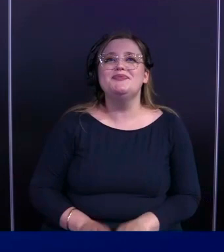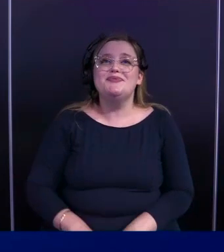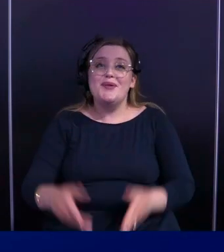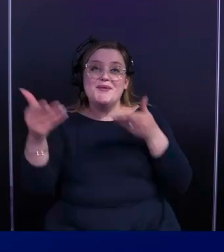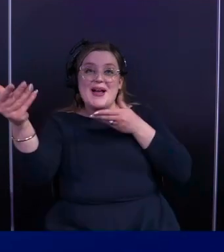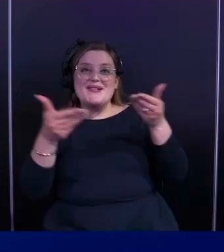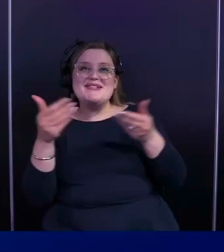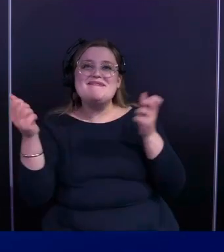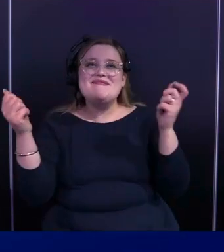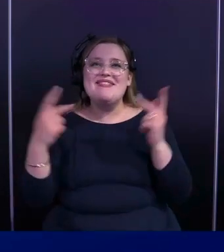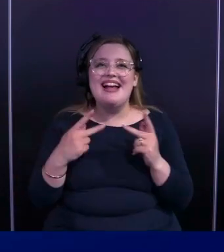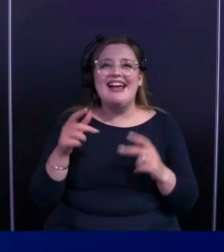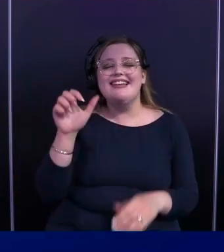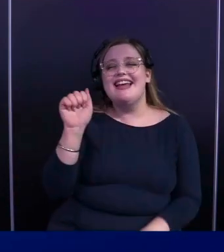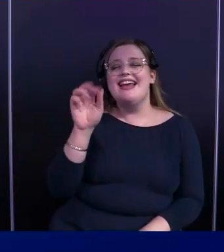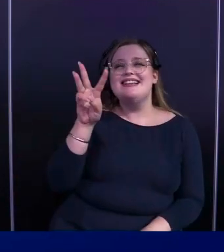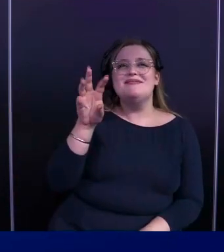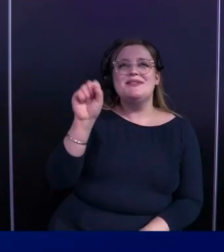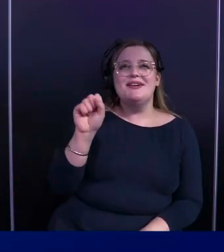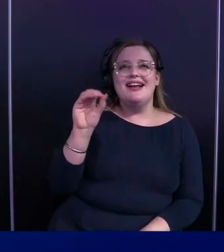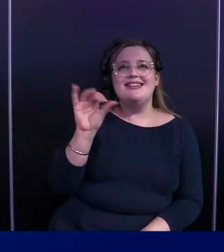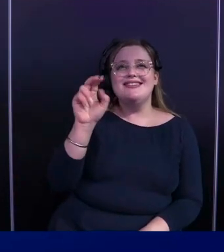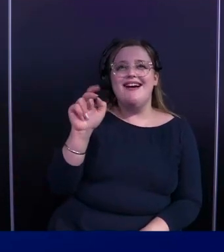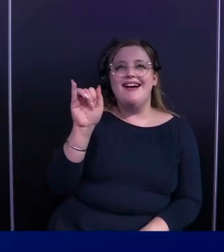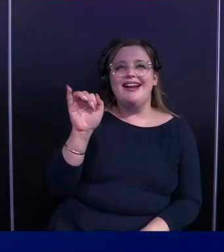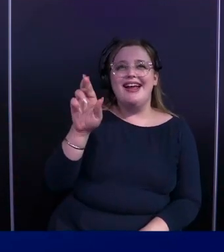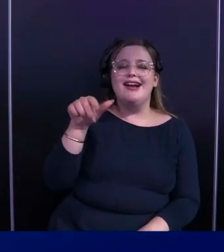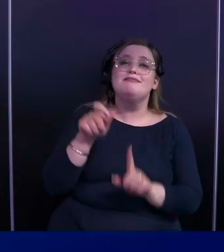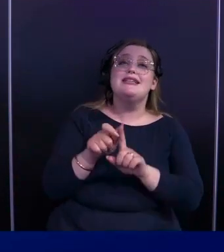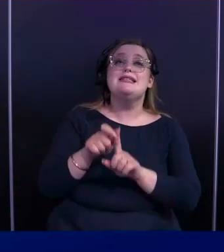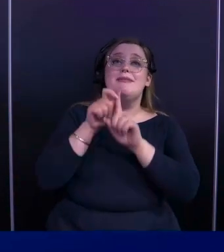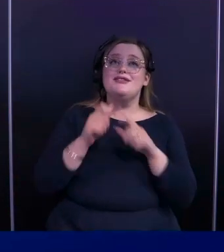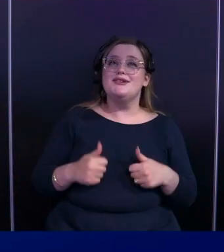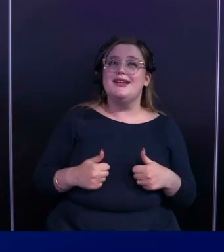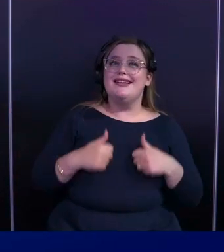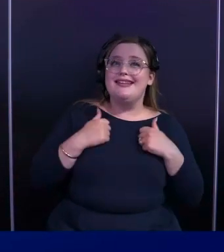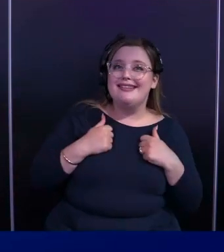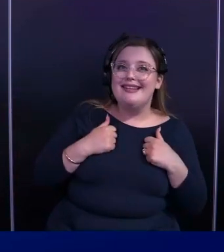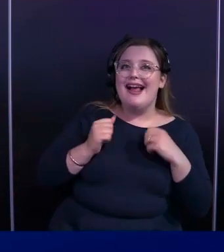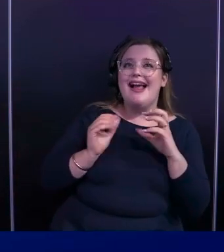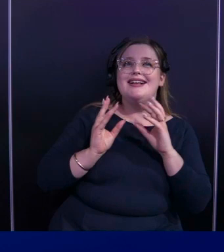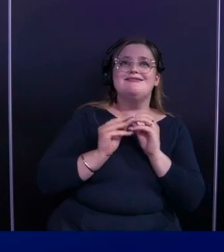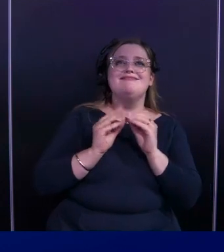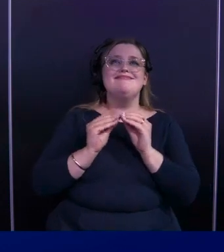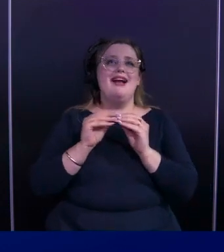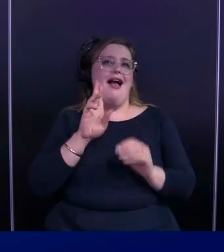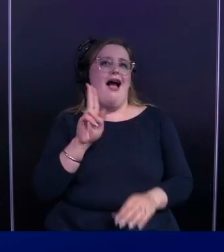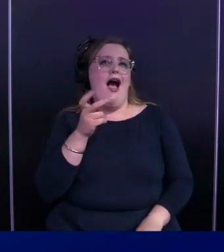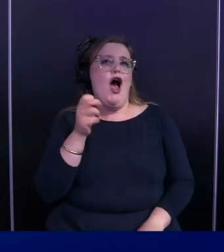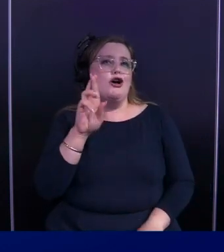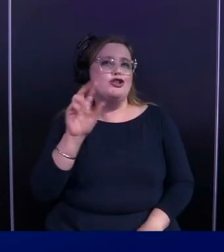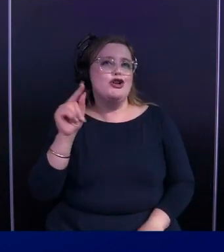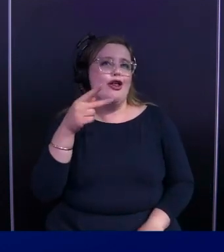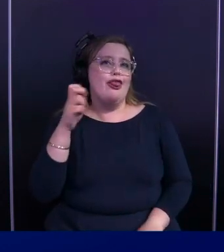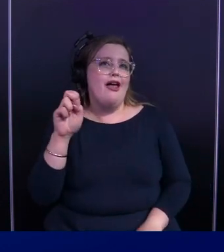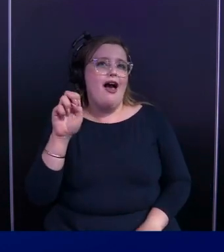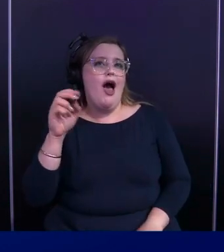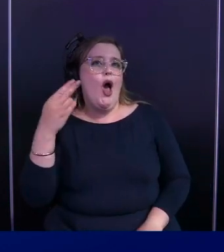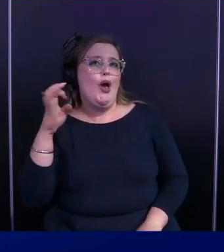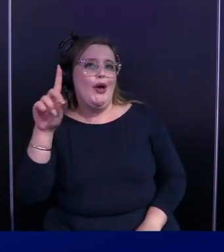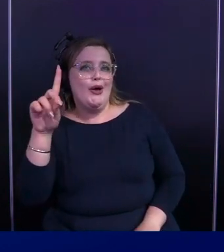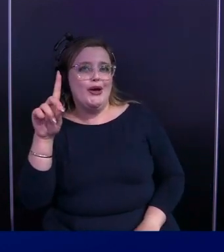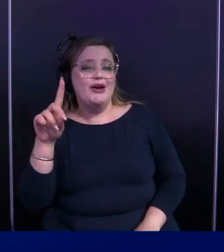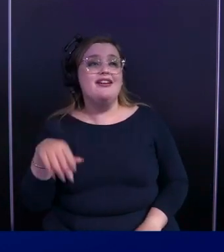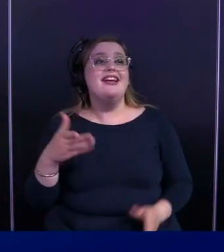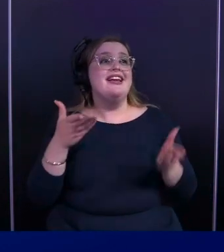Welcome back to AWS On Air. This is a special live segment of Under the Hood with AWS. And joining me today is